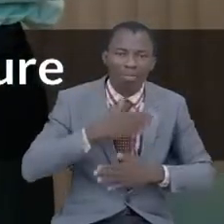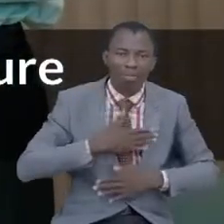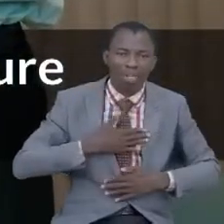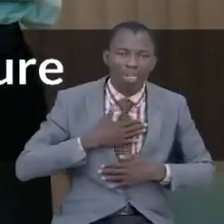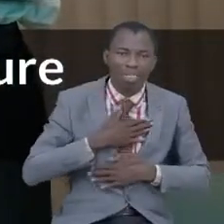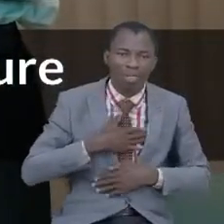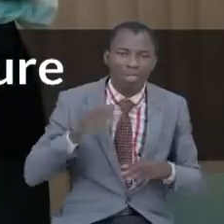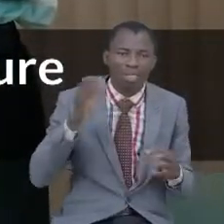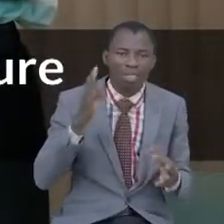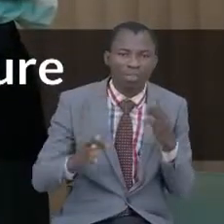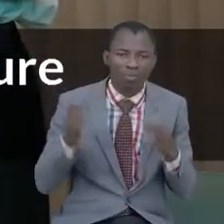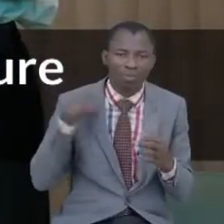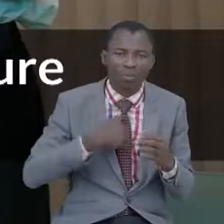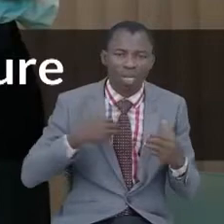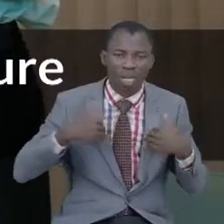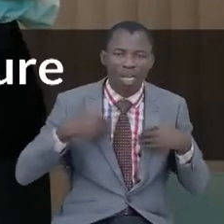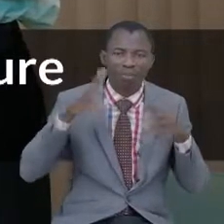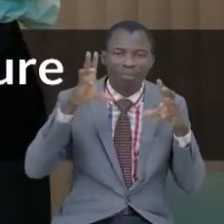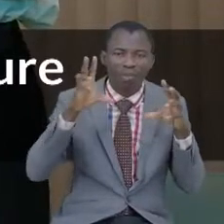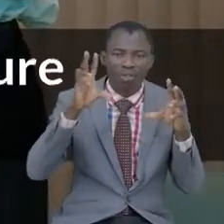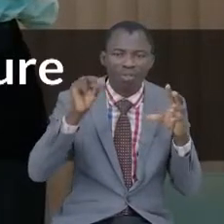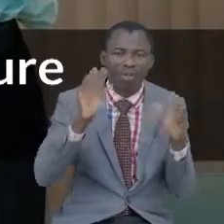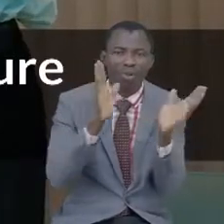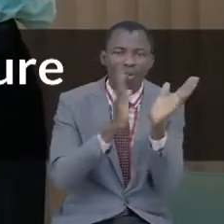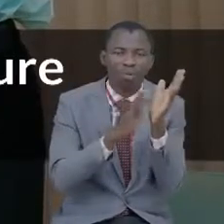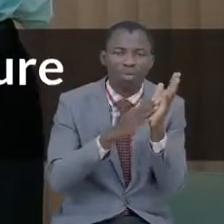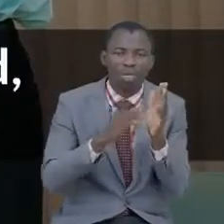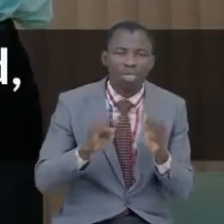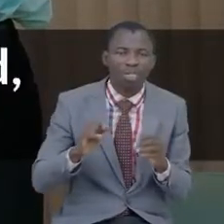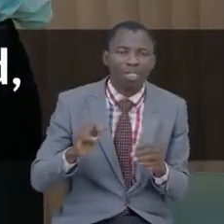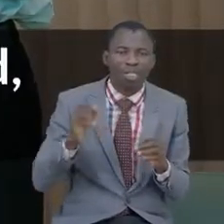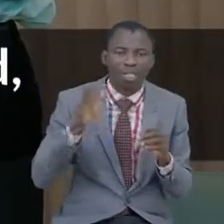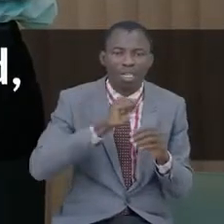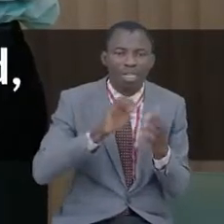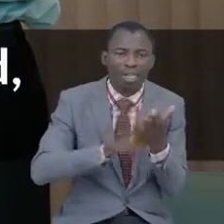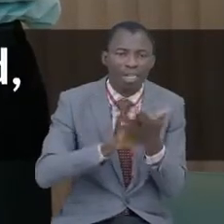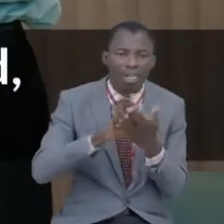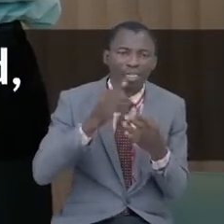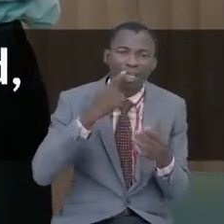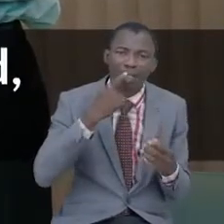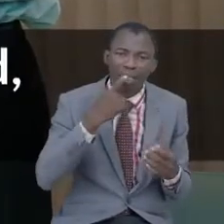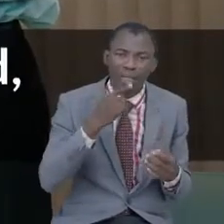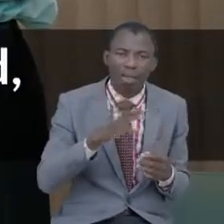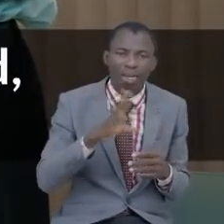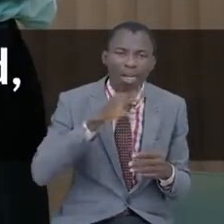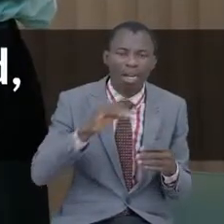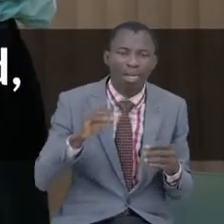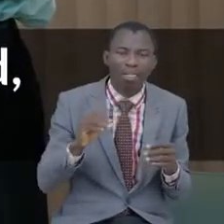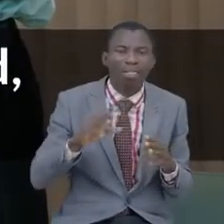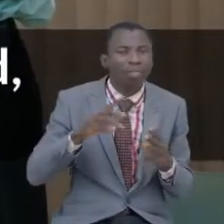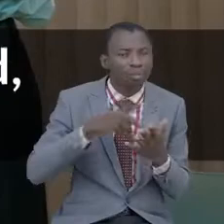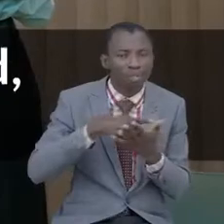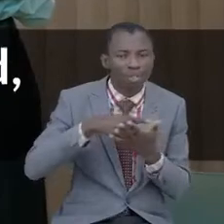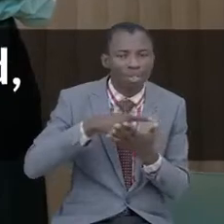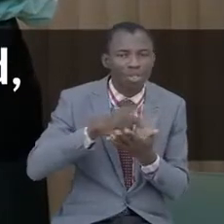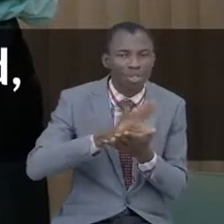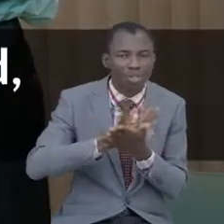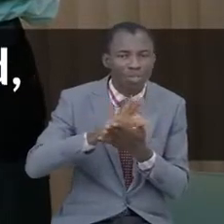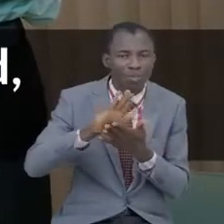it thanks and pray. A righteous tongue and purify